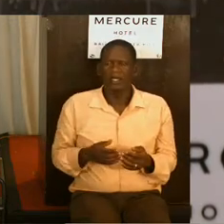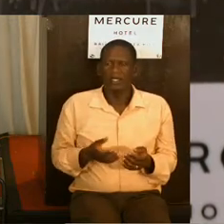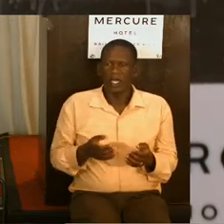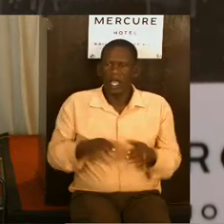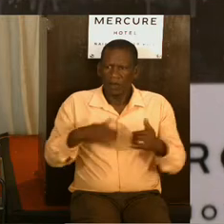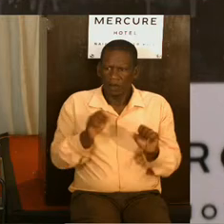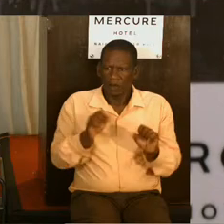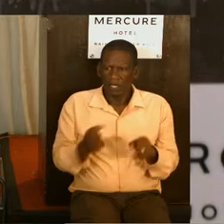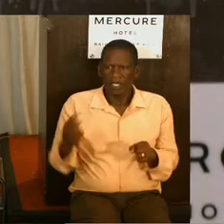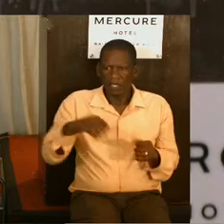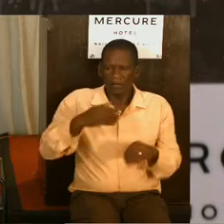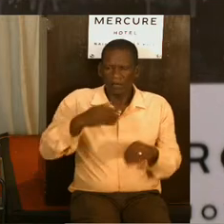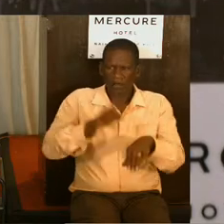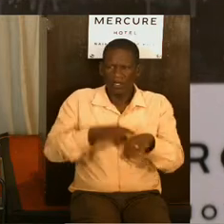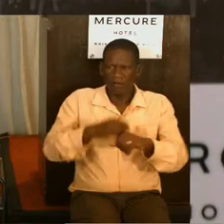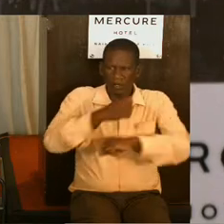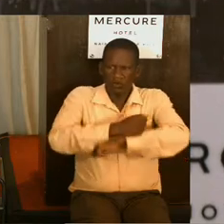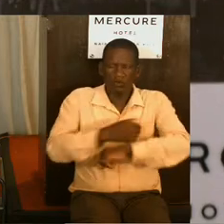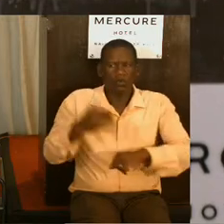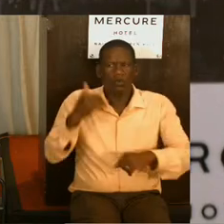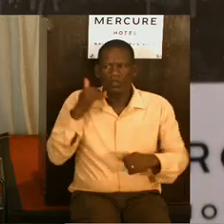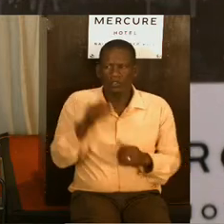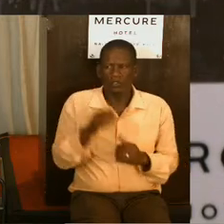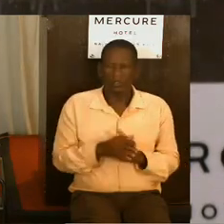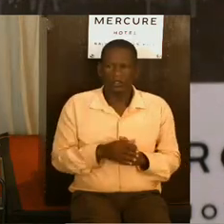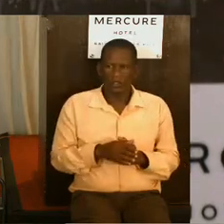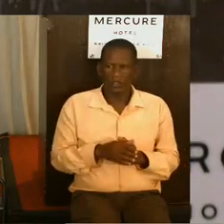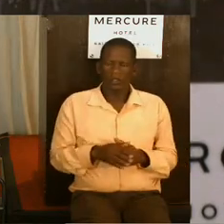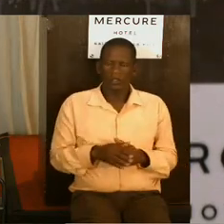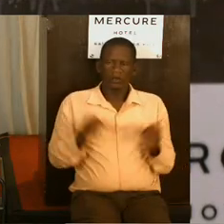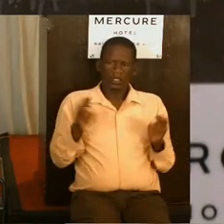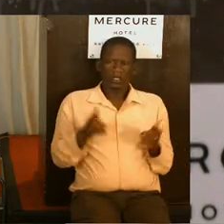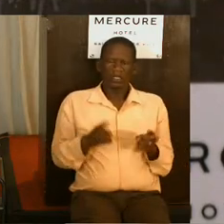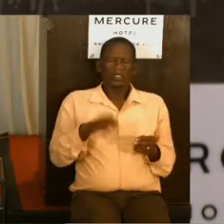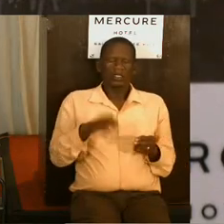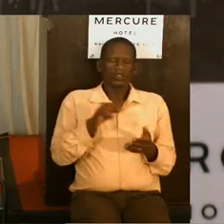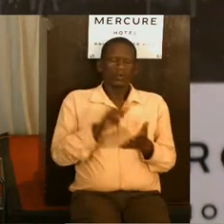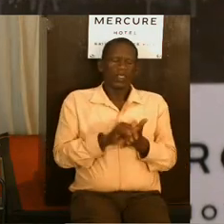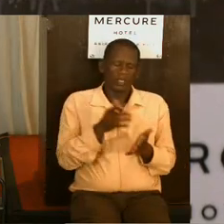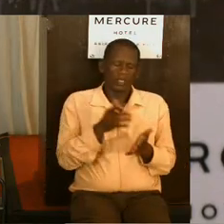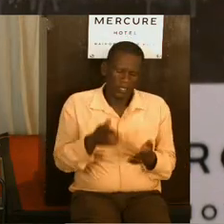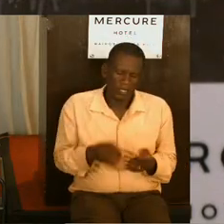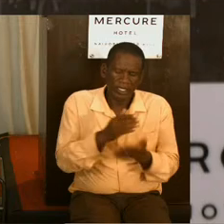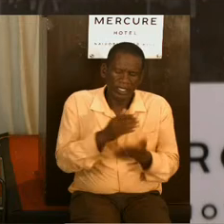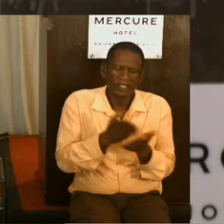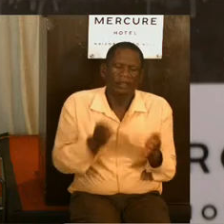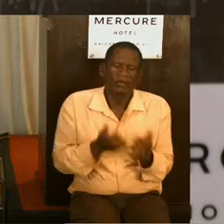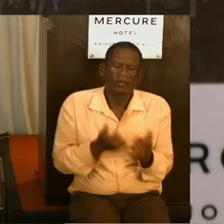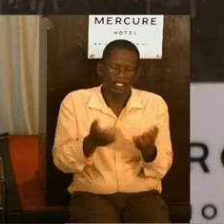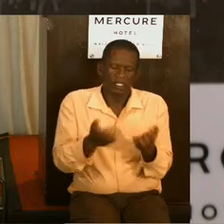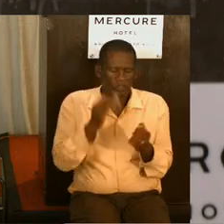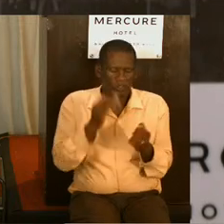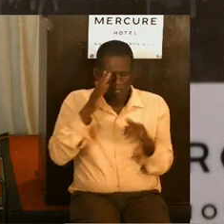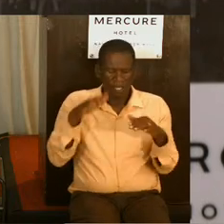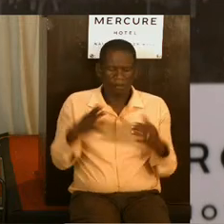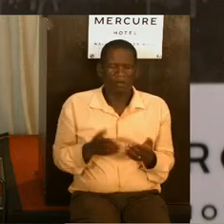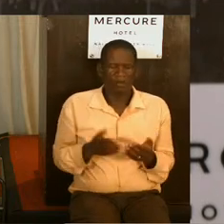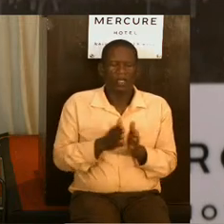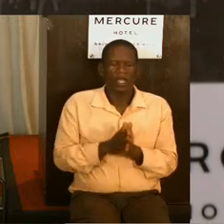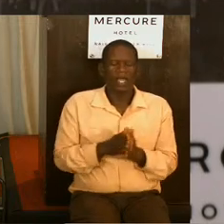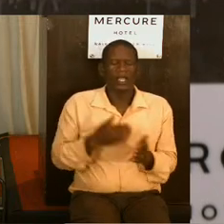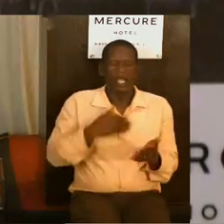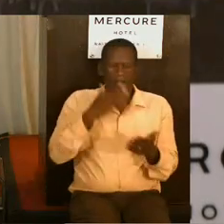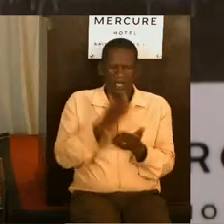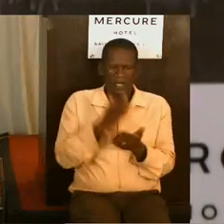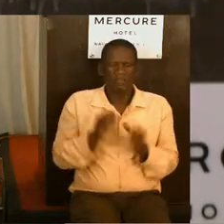come every time the school calls right so that is something we have to think about and